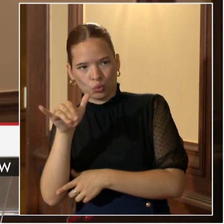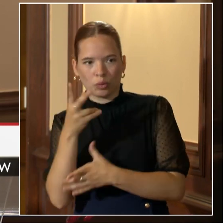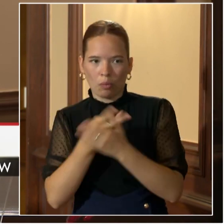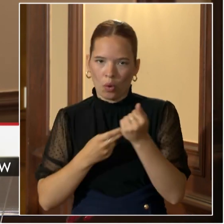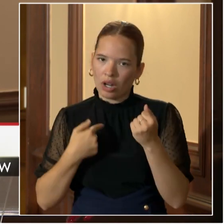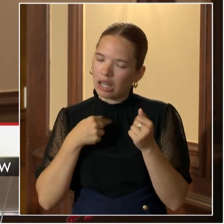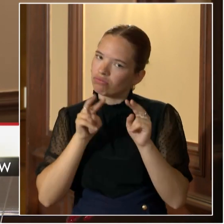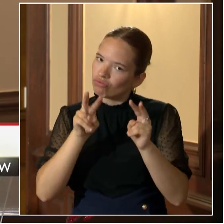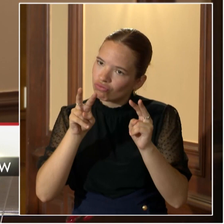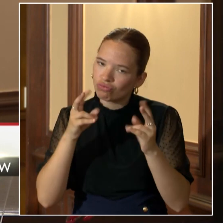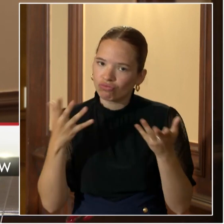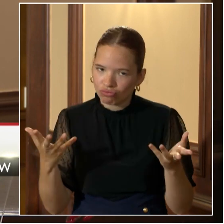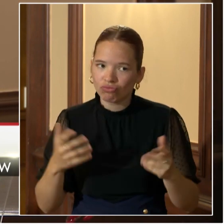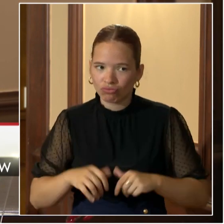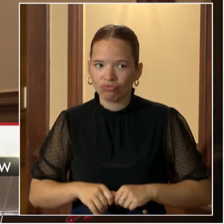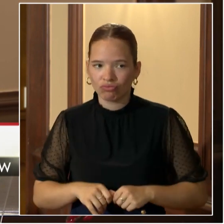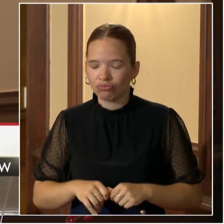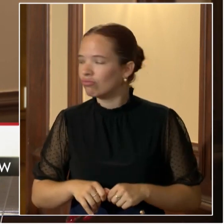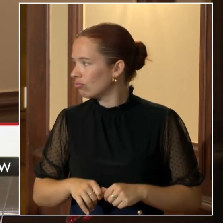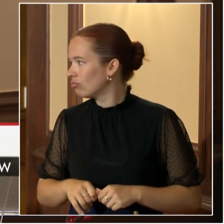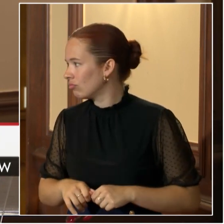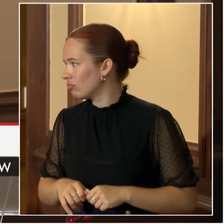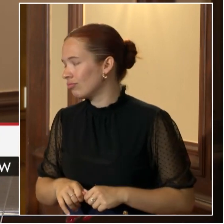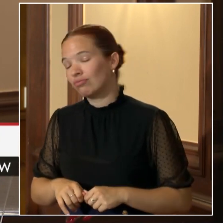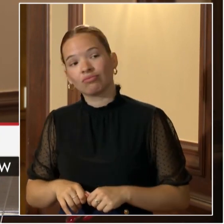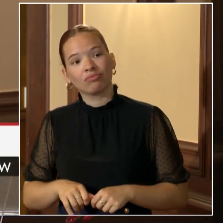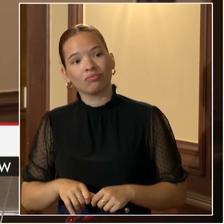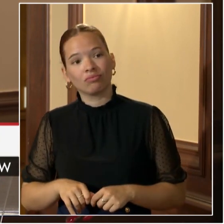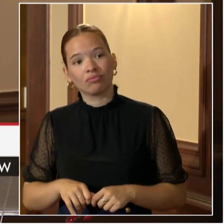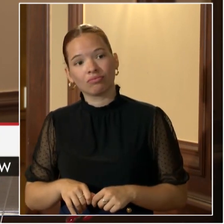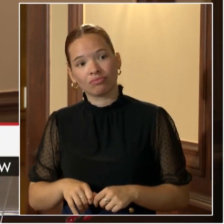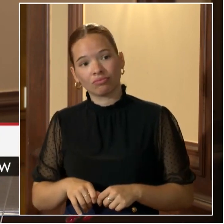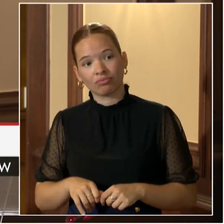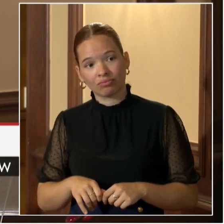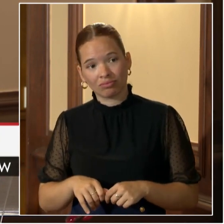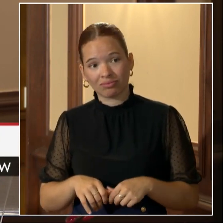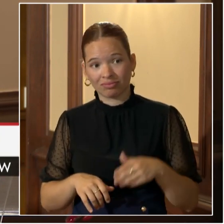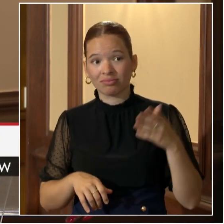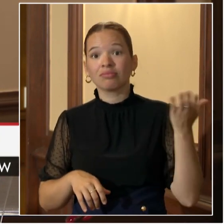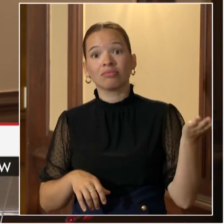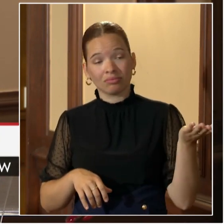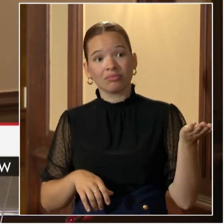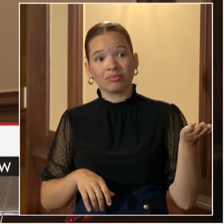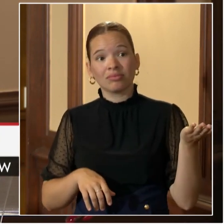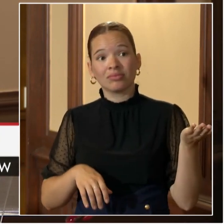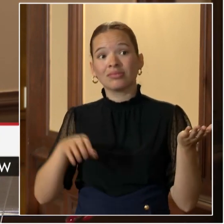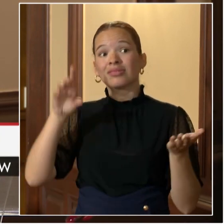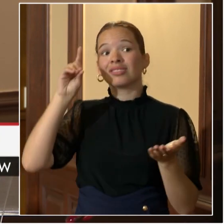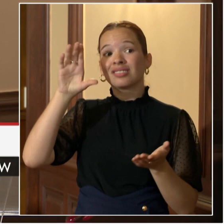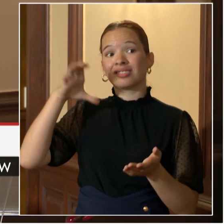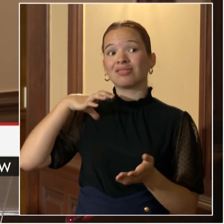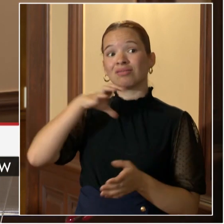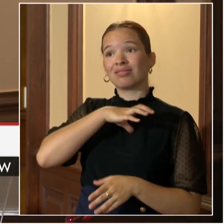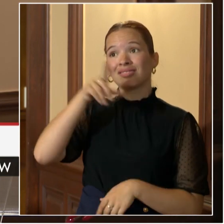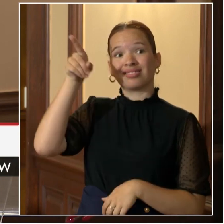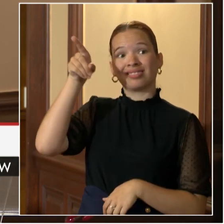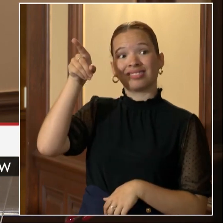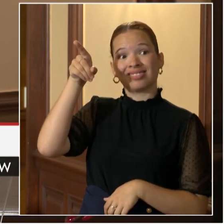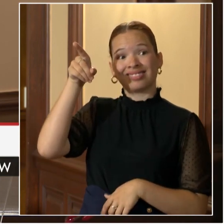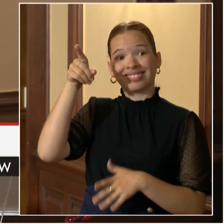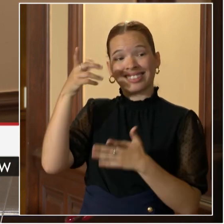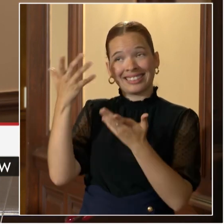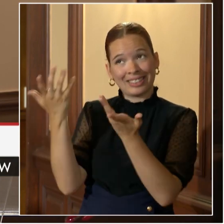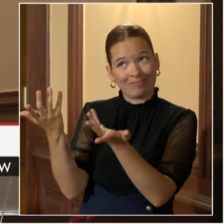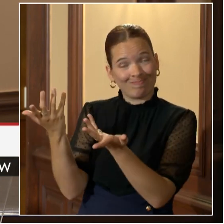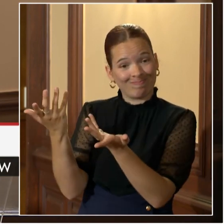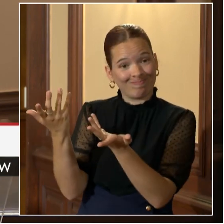the Congress, the leadership now, we are not looking to get a vote this year.